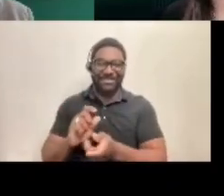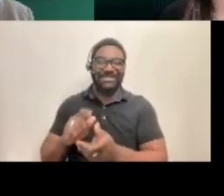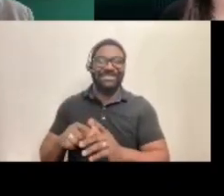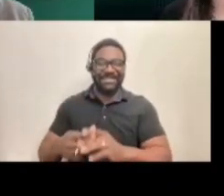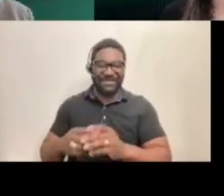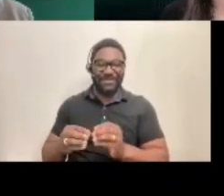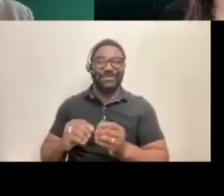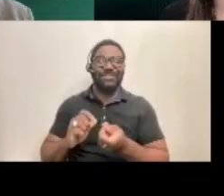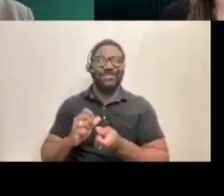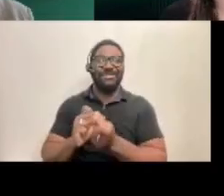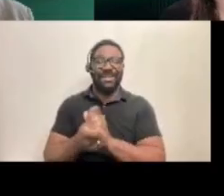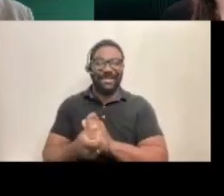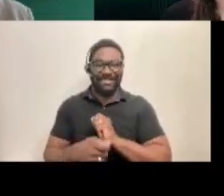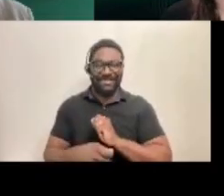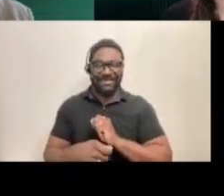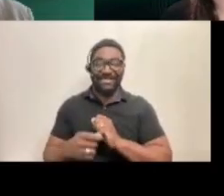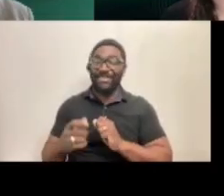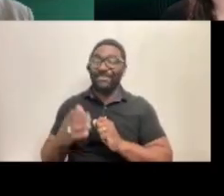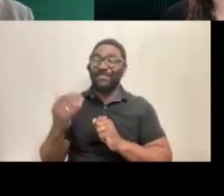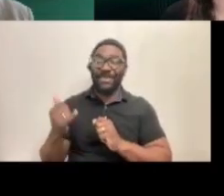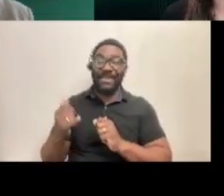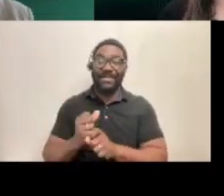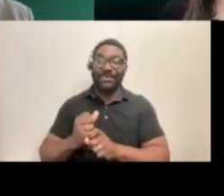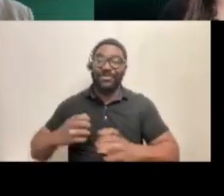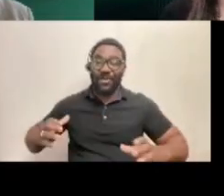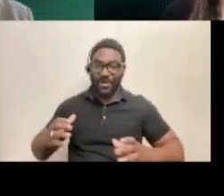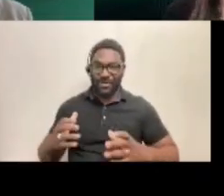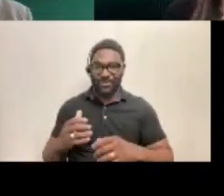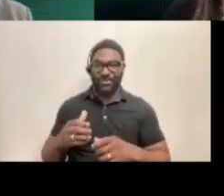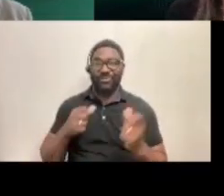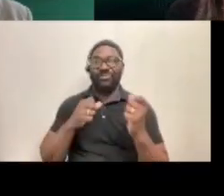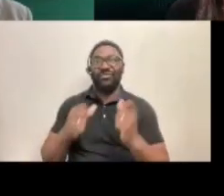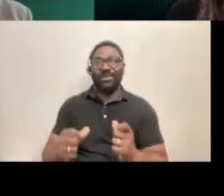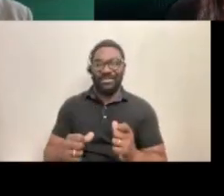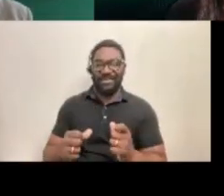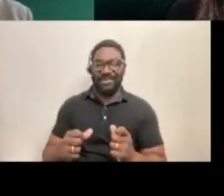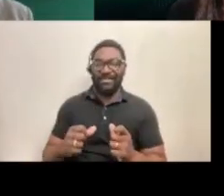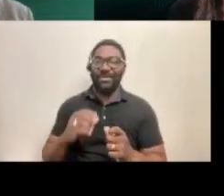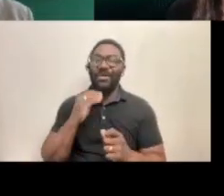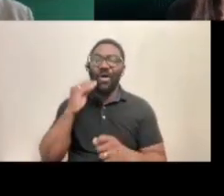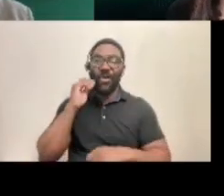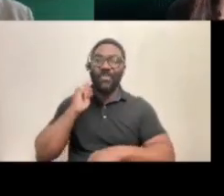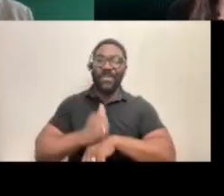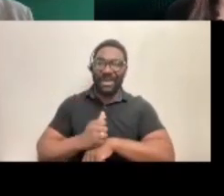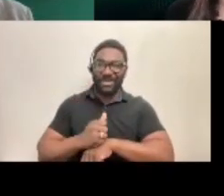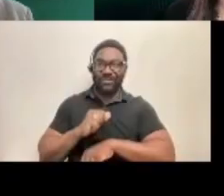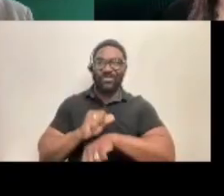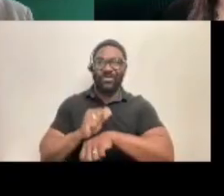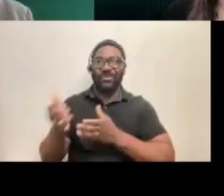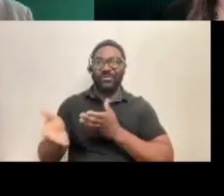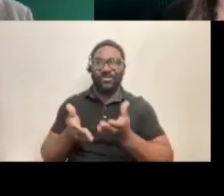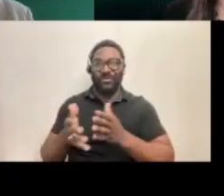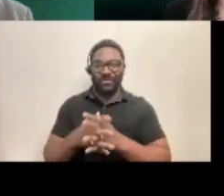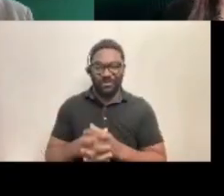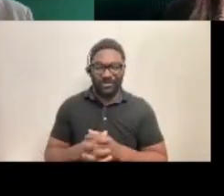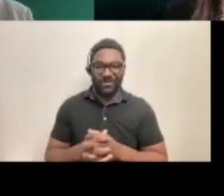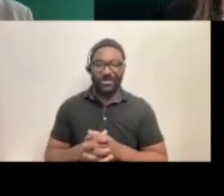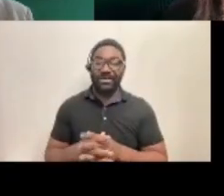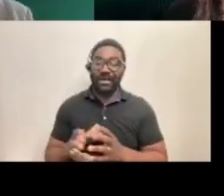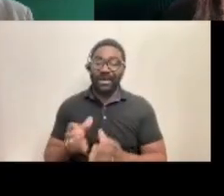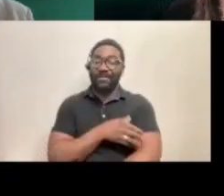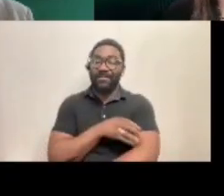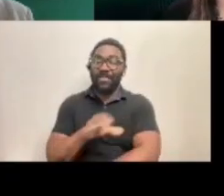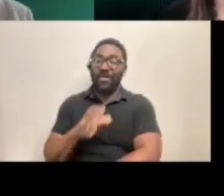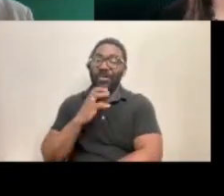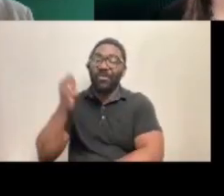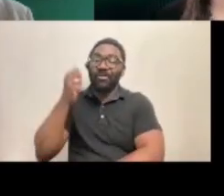home and community based services direct care workforce, supporting older adults and individuals with disabilities.